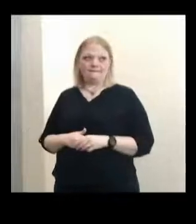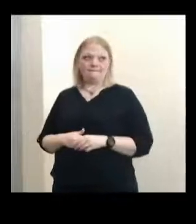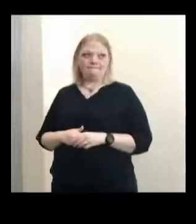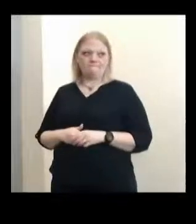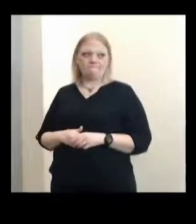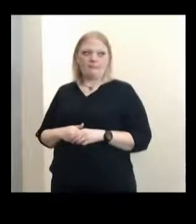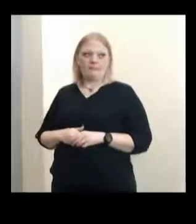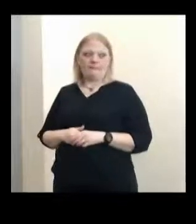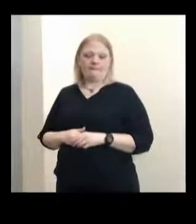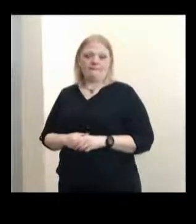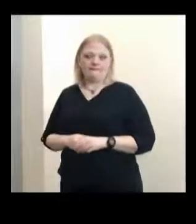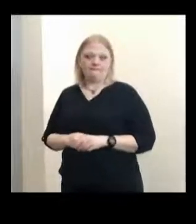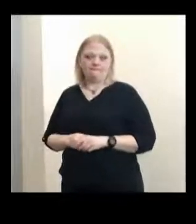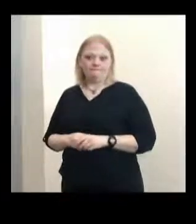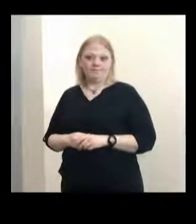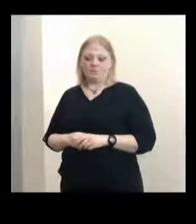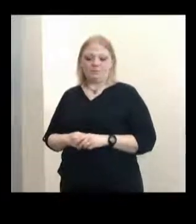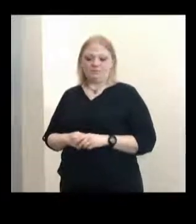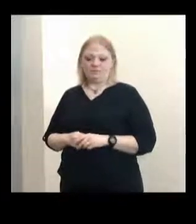organization?